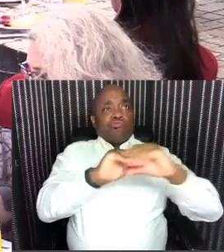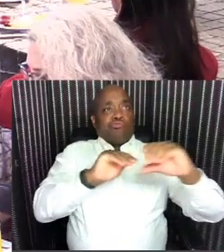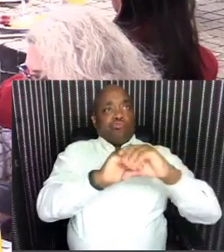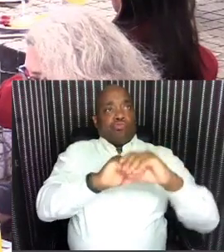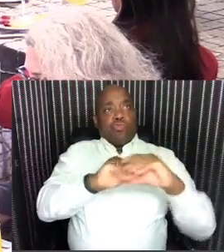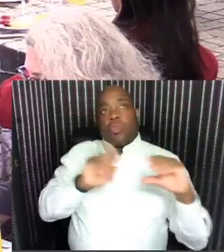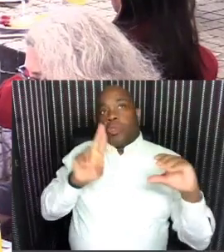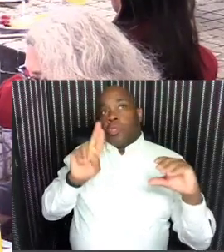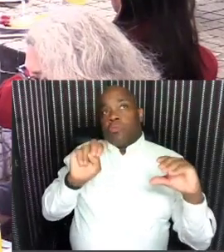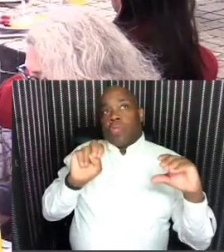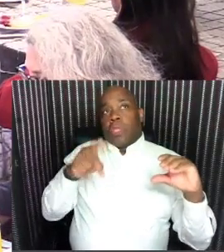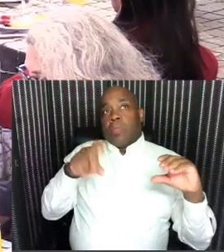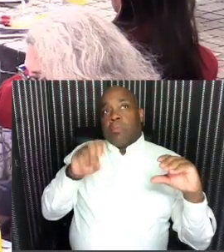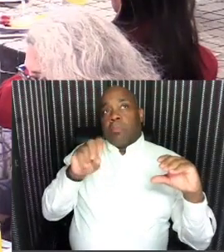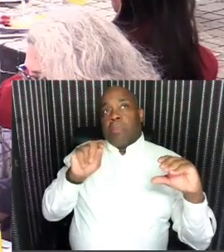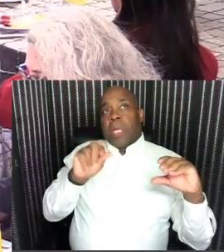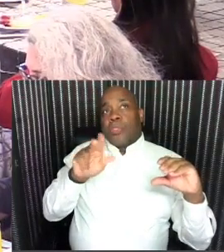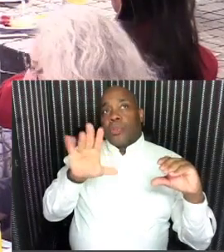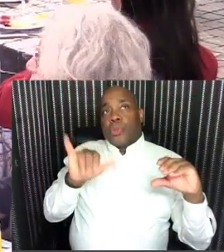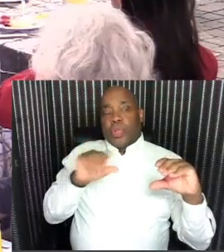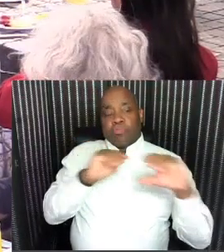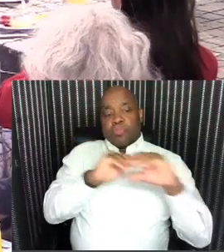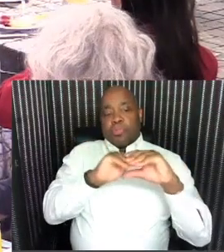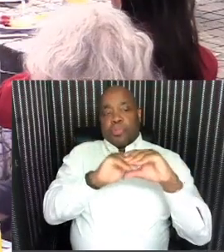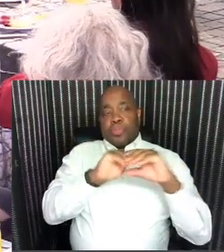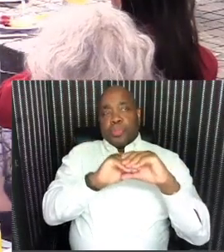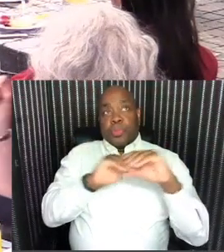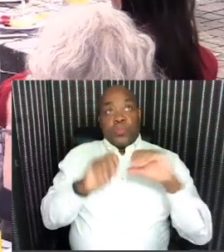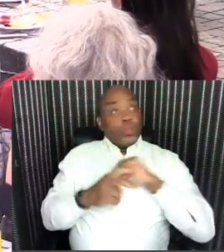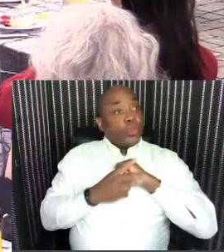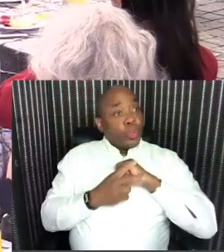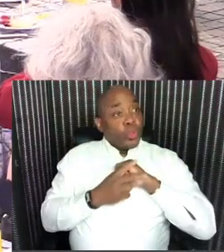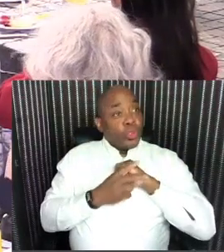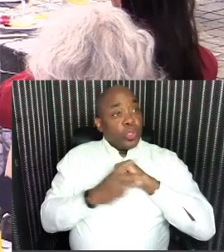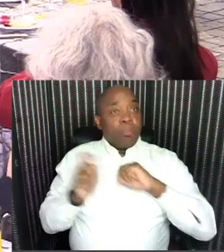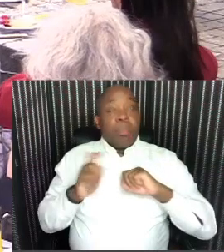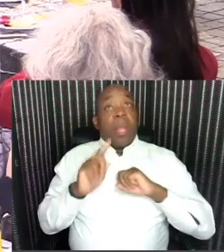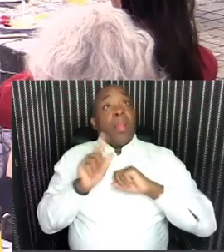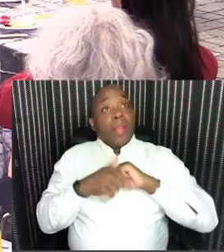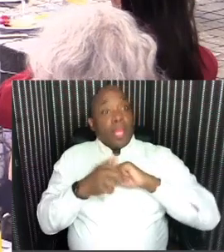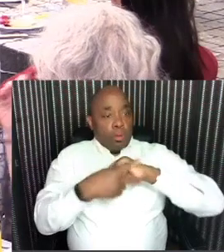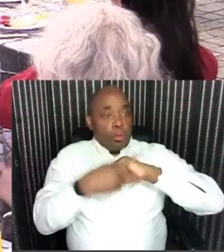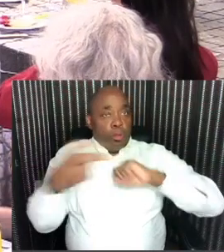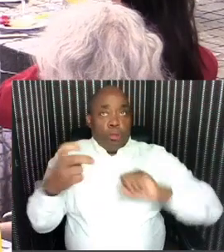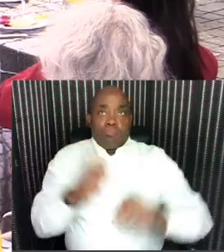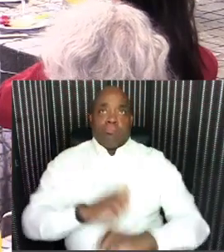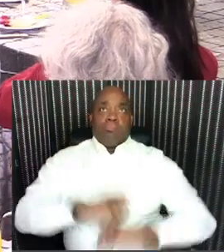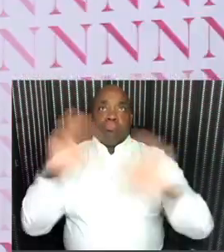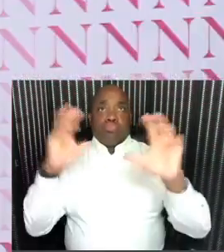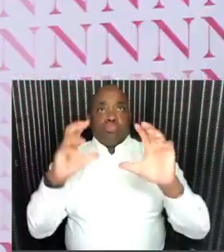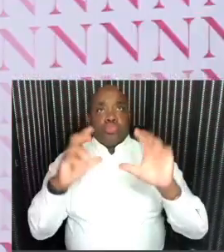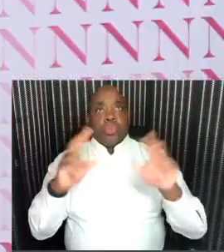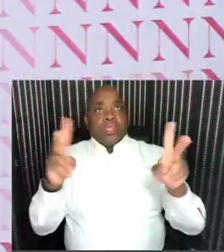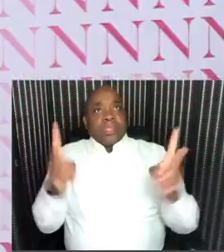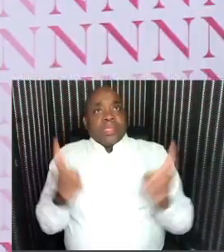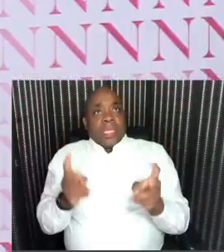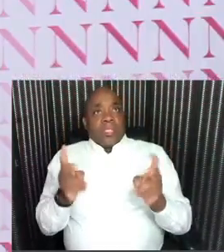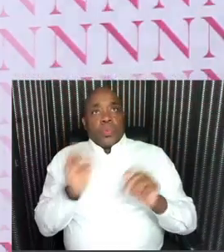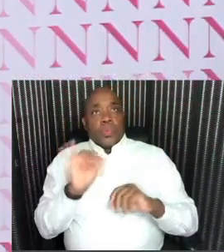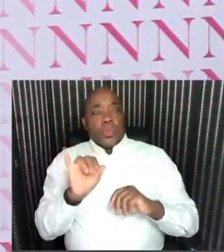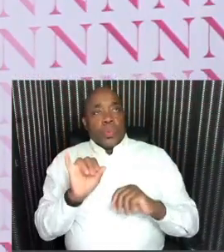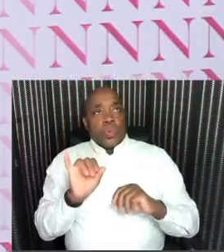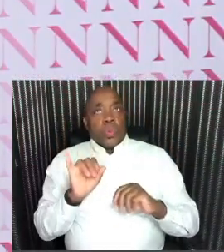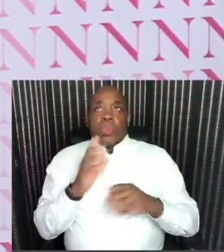going to be stored, but also because it could be cited. And I was very interested in the idea that there must be some kind of citational justice that we